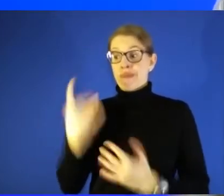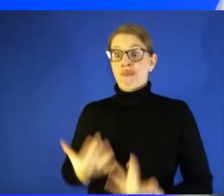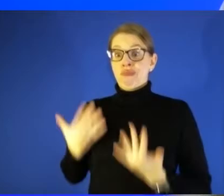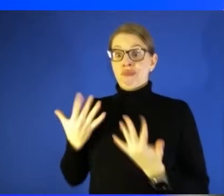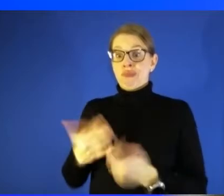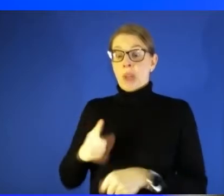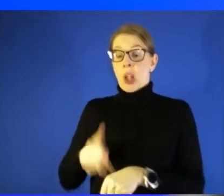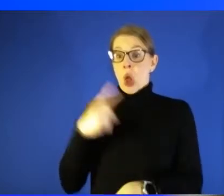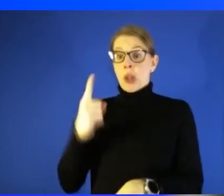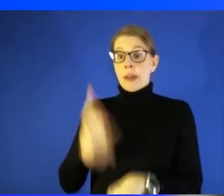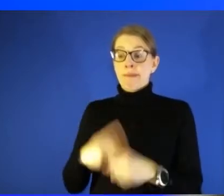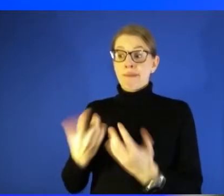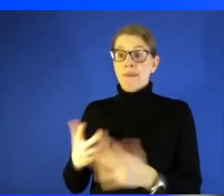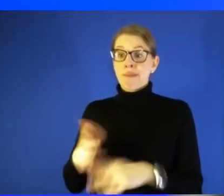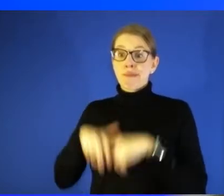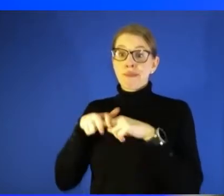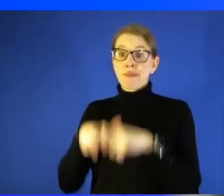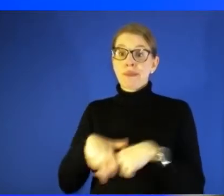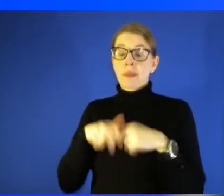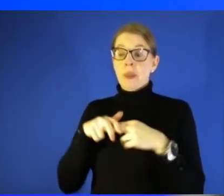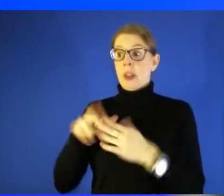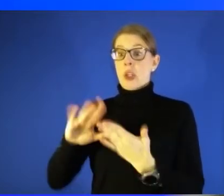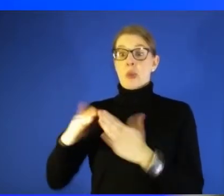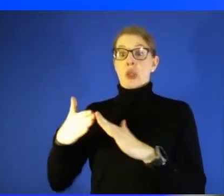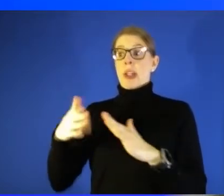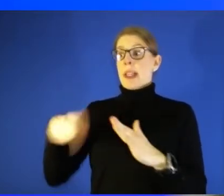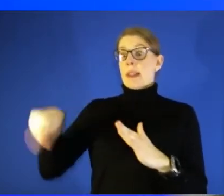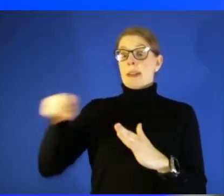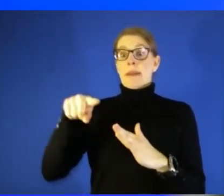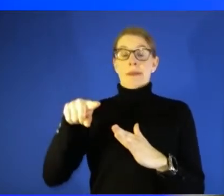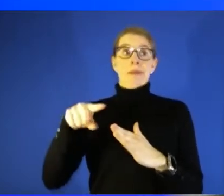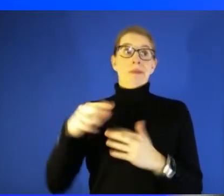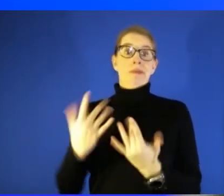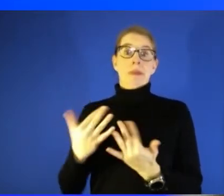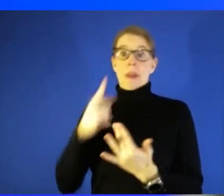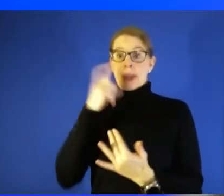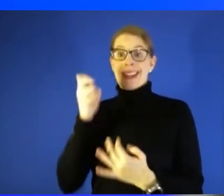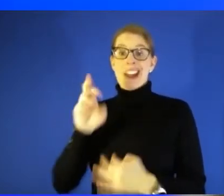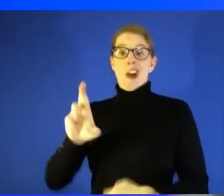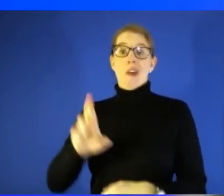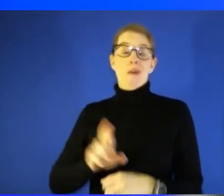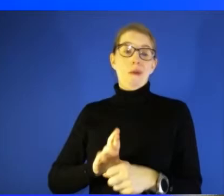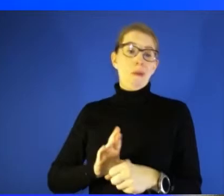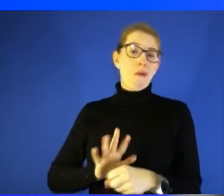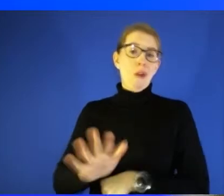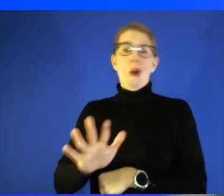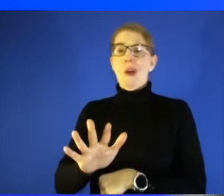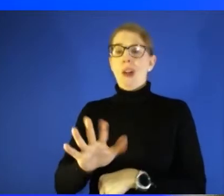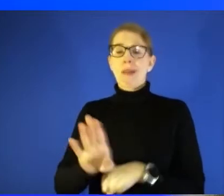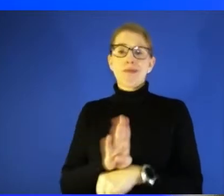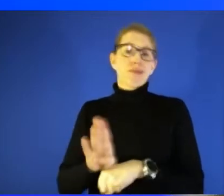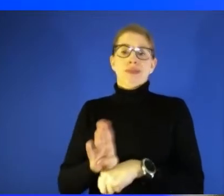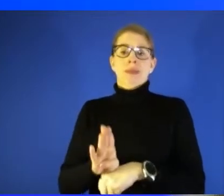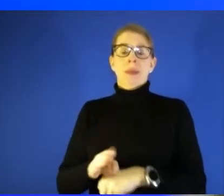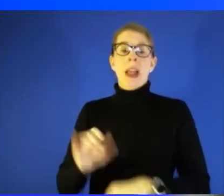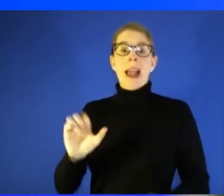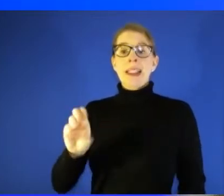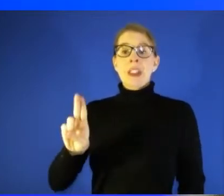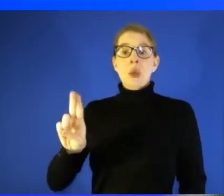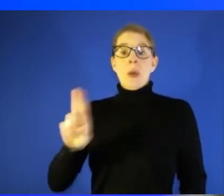around the community because those ERs are so full. You know, the ICU beds